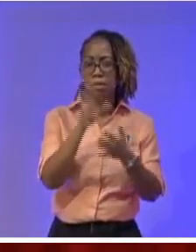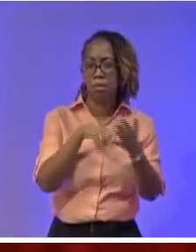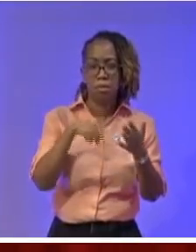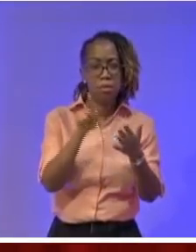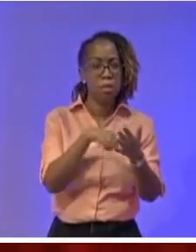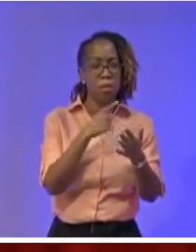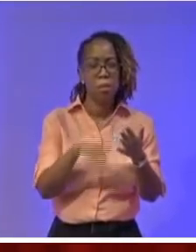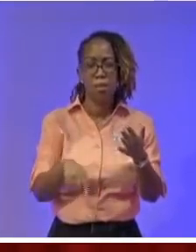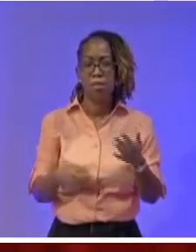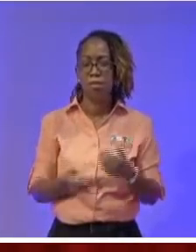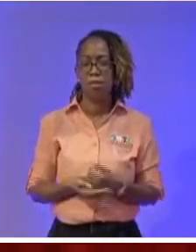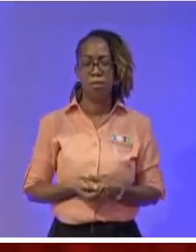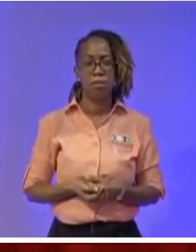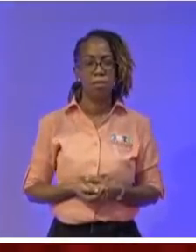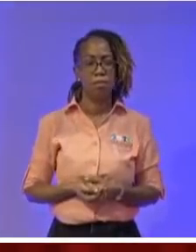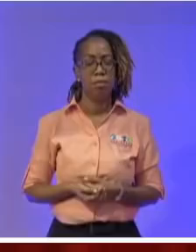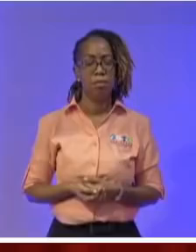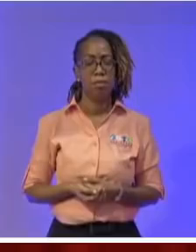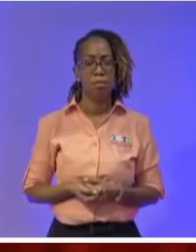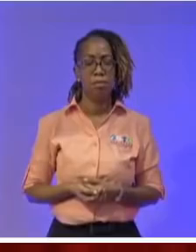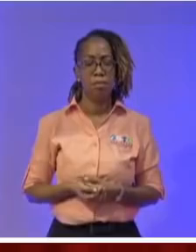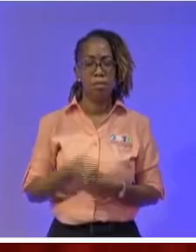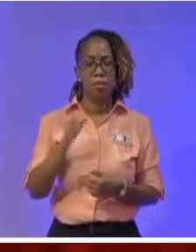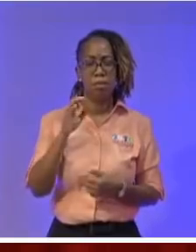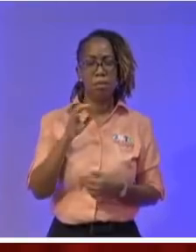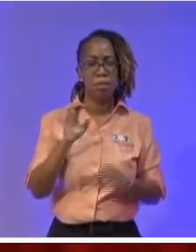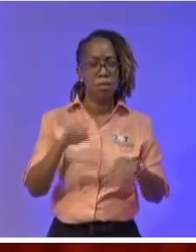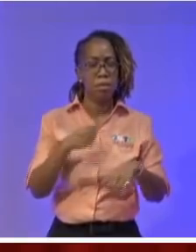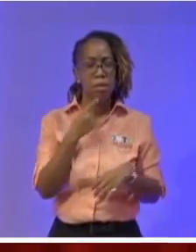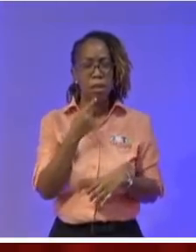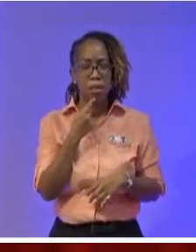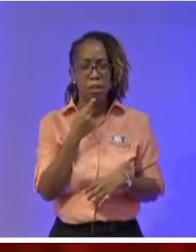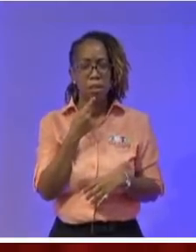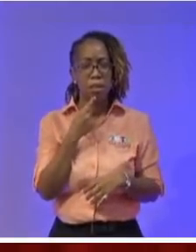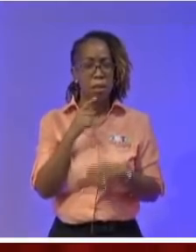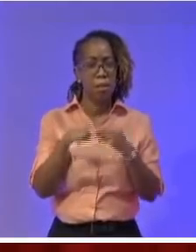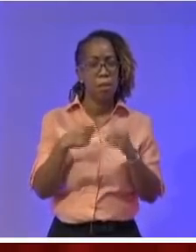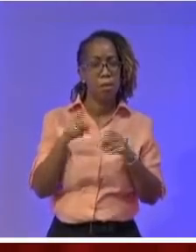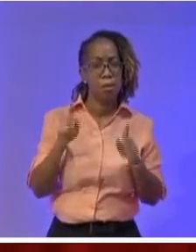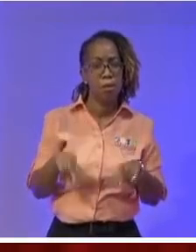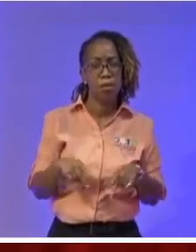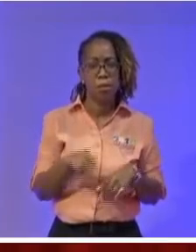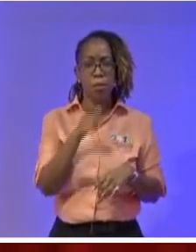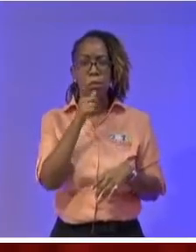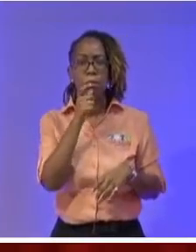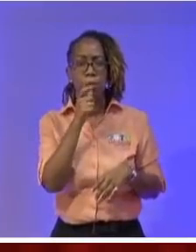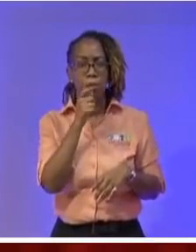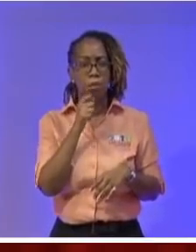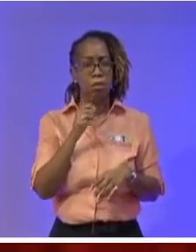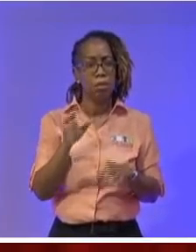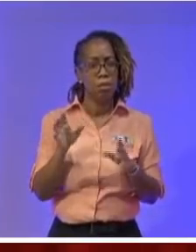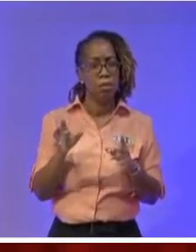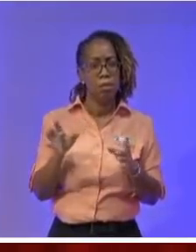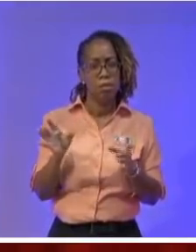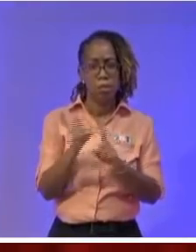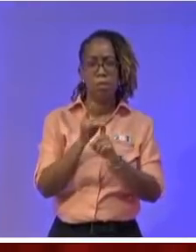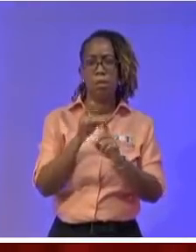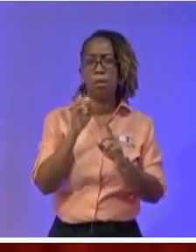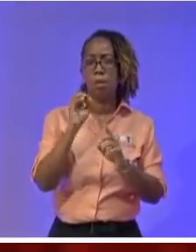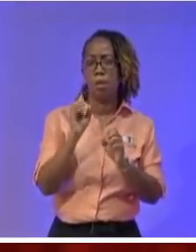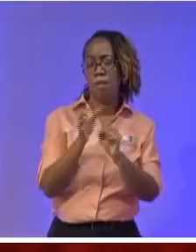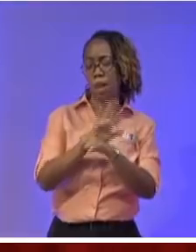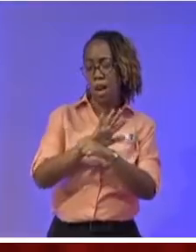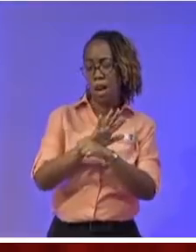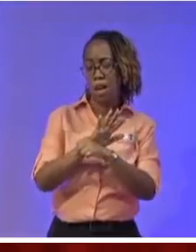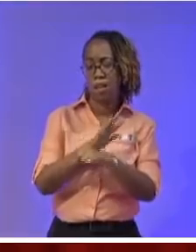an update on the status of all those who would have contracted the Omicron variant in Trinidad and Tobago? Thank you.